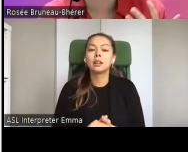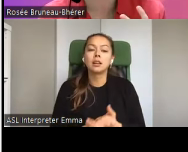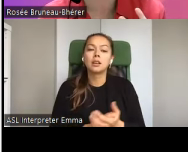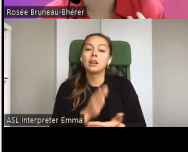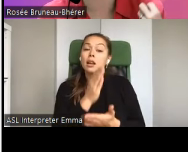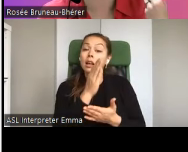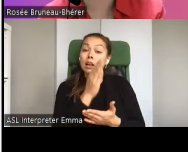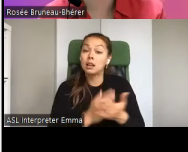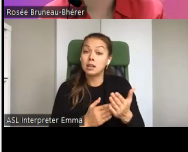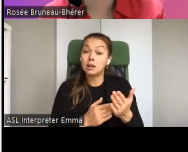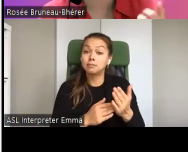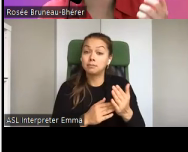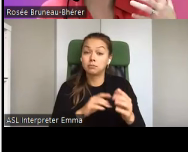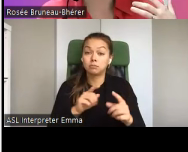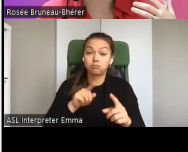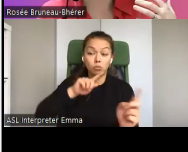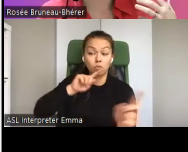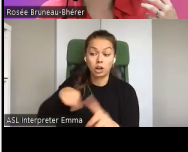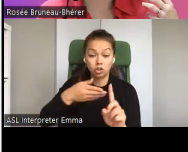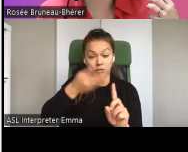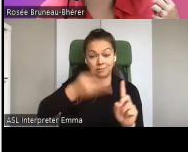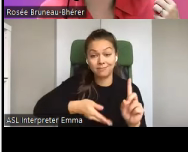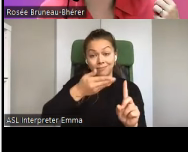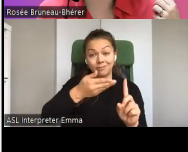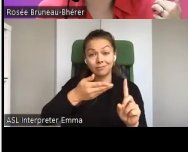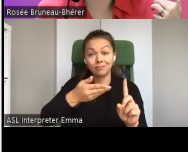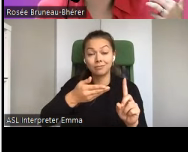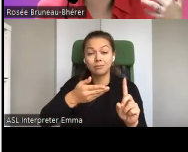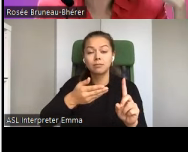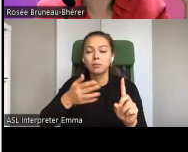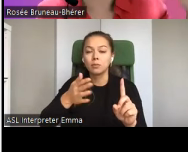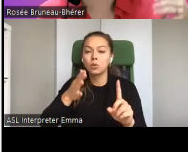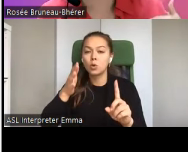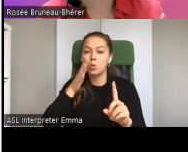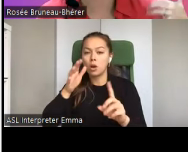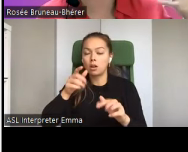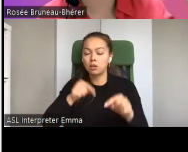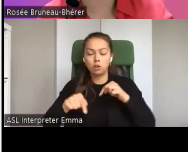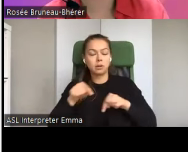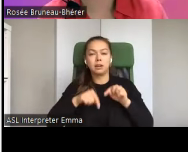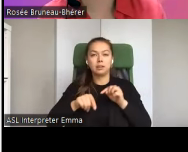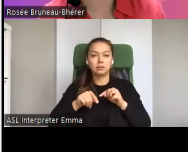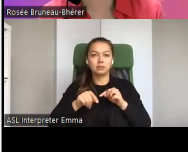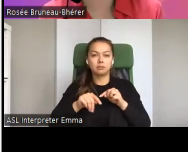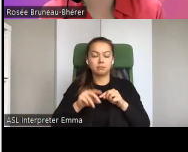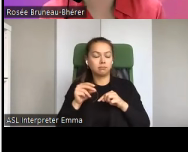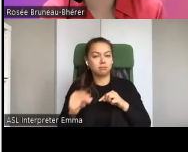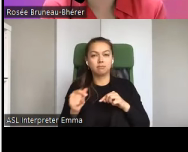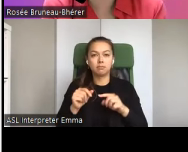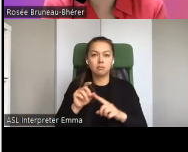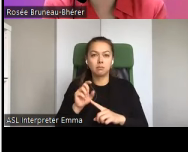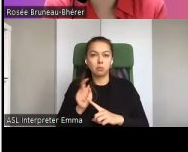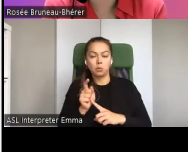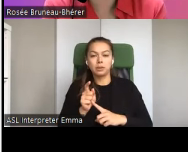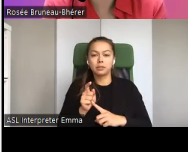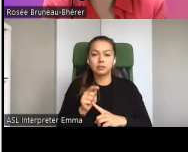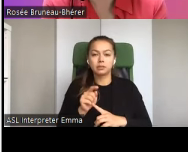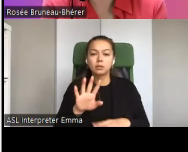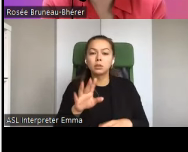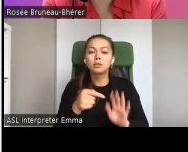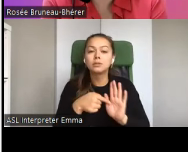that means that dissociation is possible. So when he remembers traumatic incidents, you know, basically